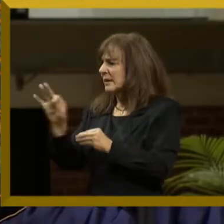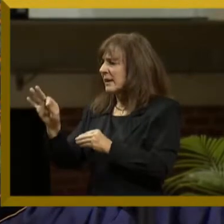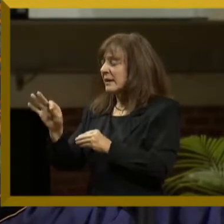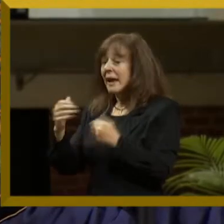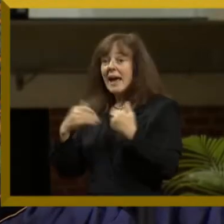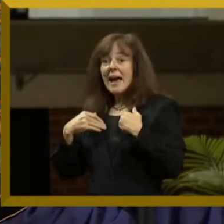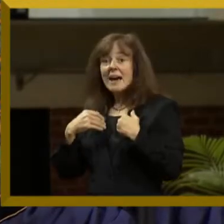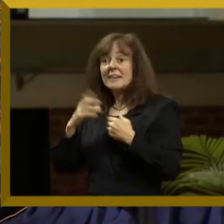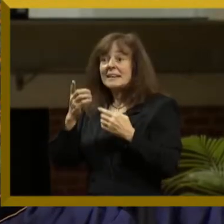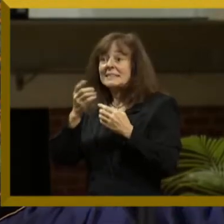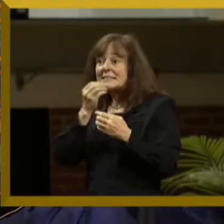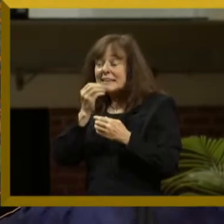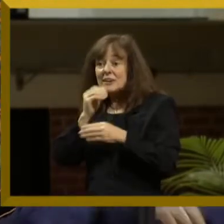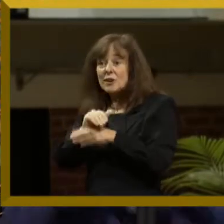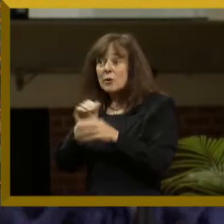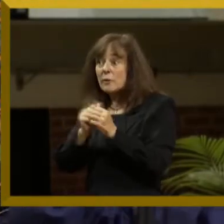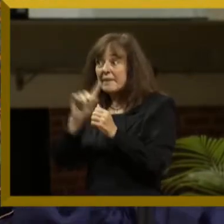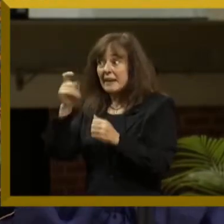the governor of Oklahoma.